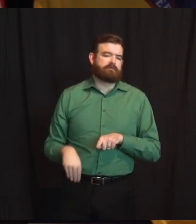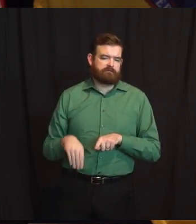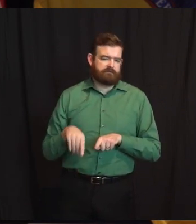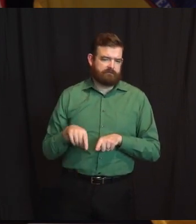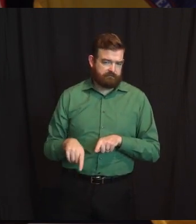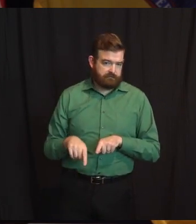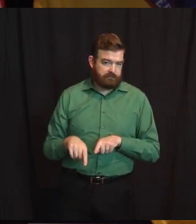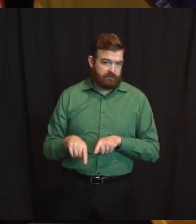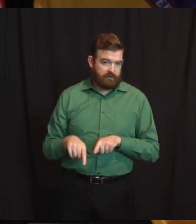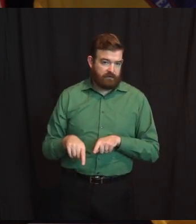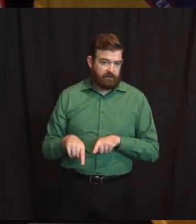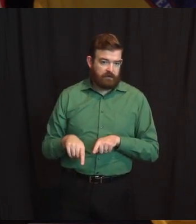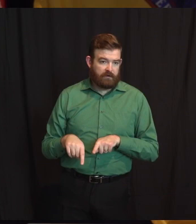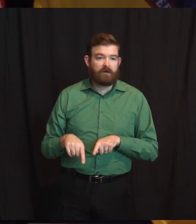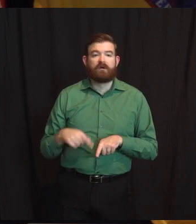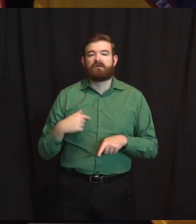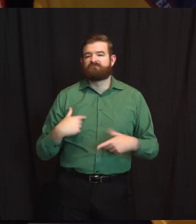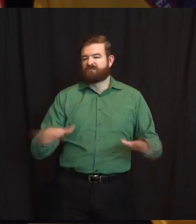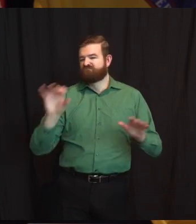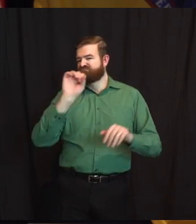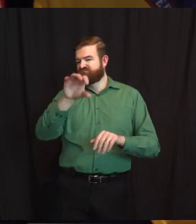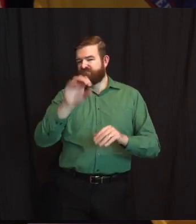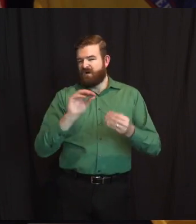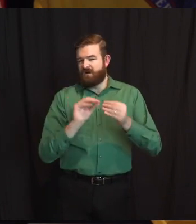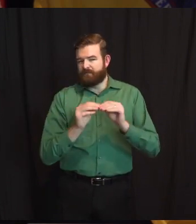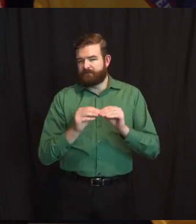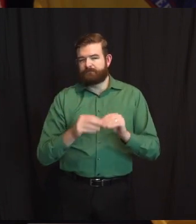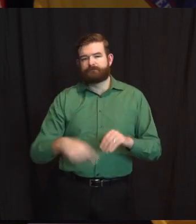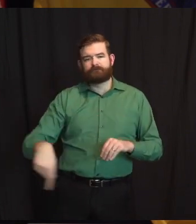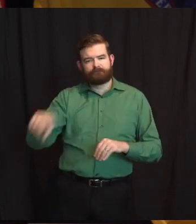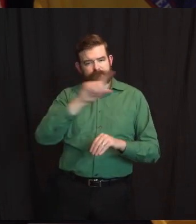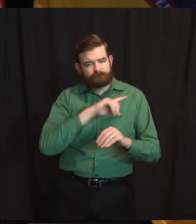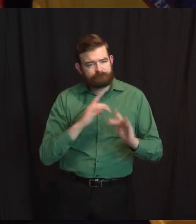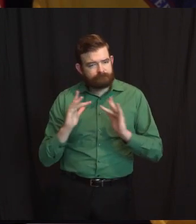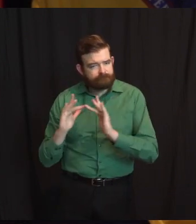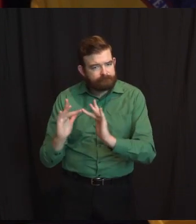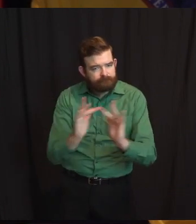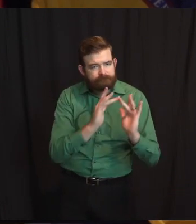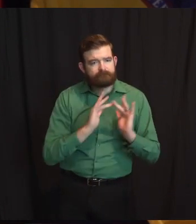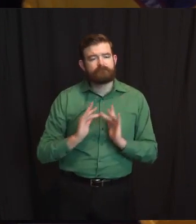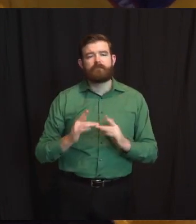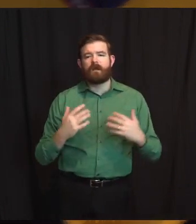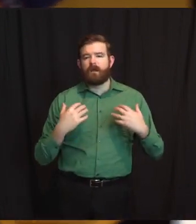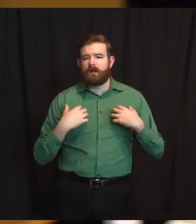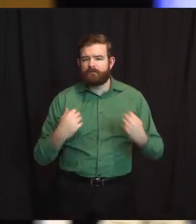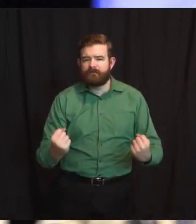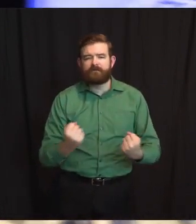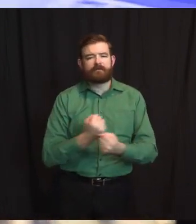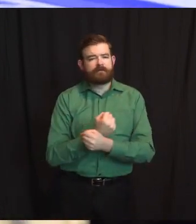concludes my statistical report. Stay connected, stay safe, and stay healthy. Thank you.